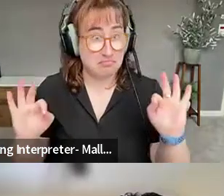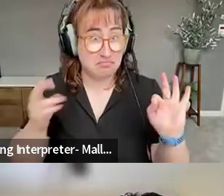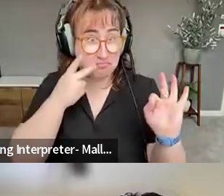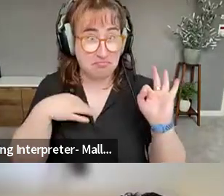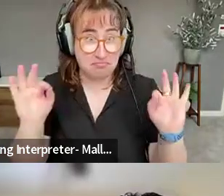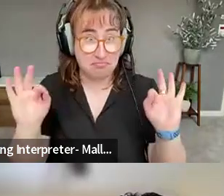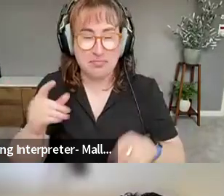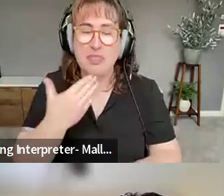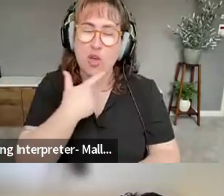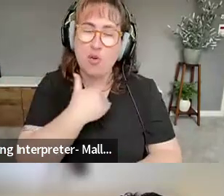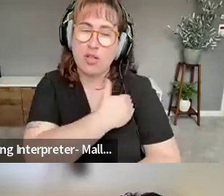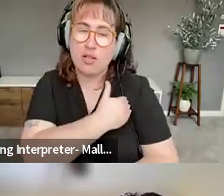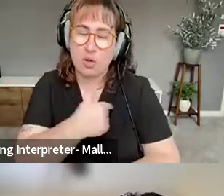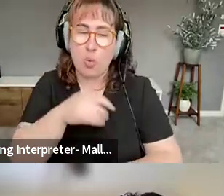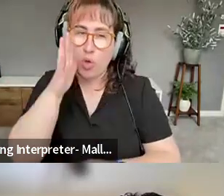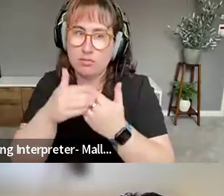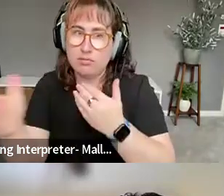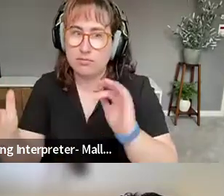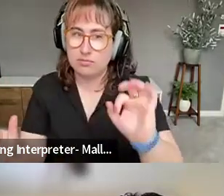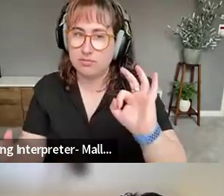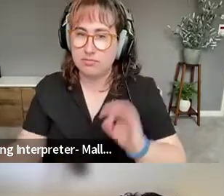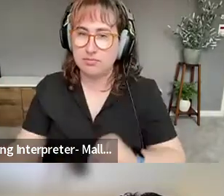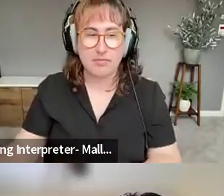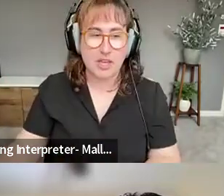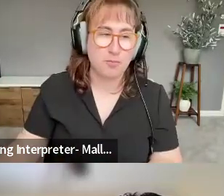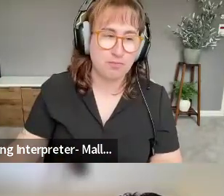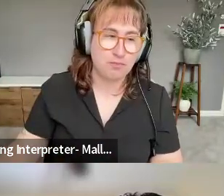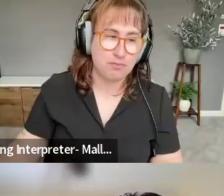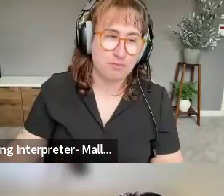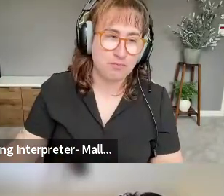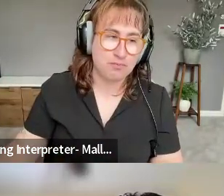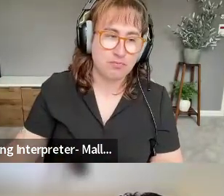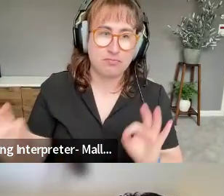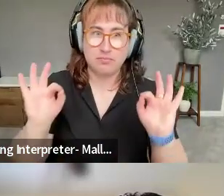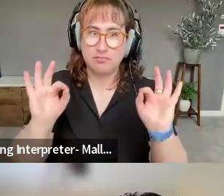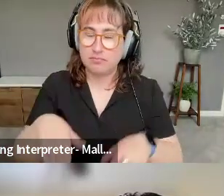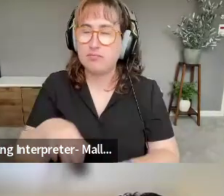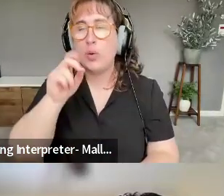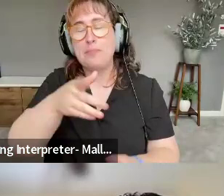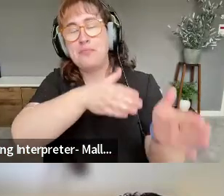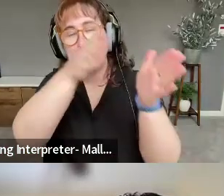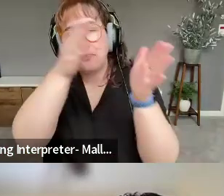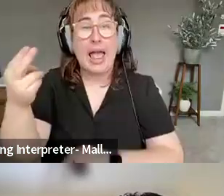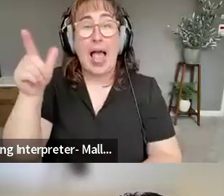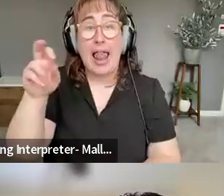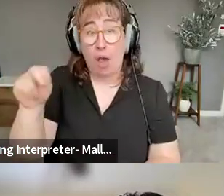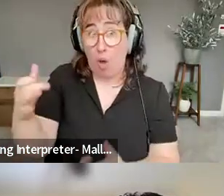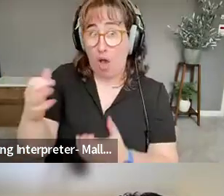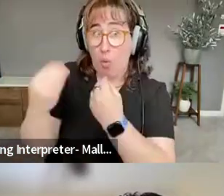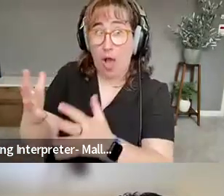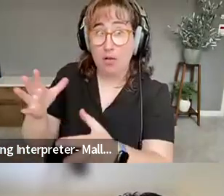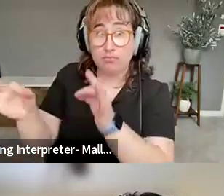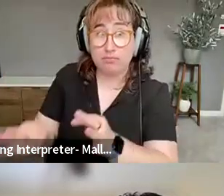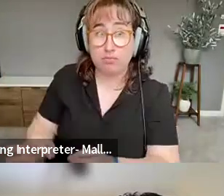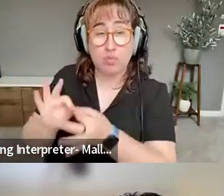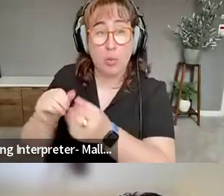Thank you guys for that reminder. I'll make sure to do that moving forward. Thank you. Yeah, you bet. So Helen, if you want to go ahead and give the update on the